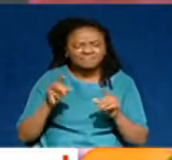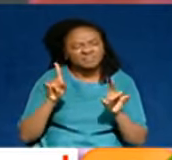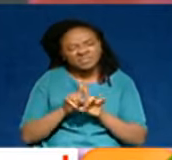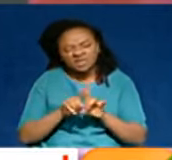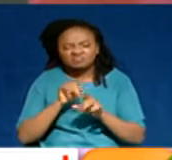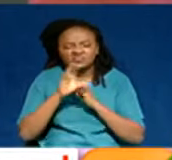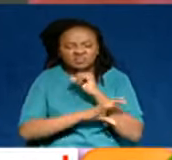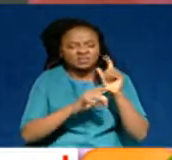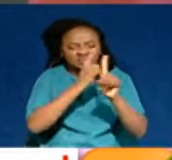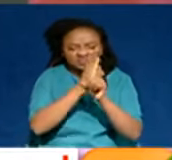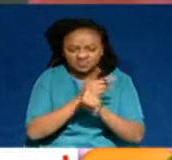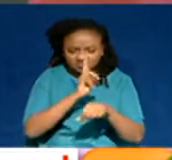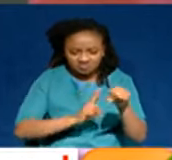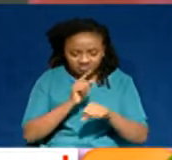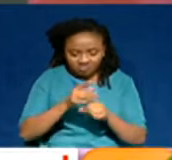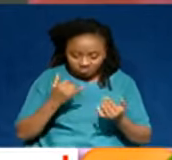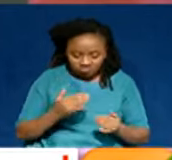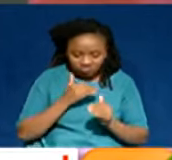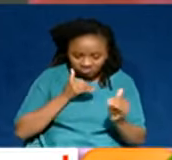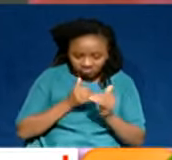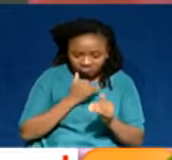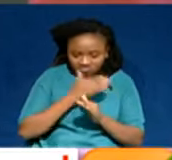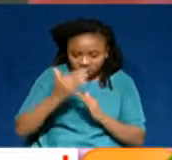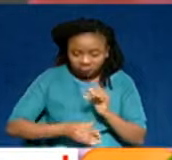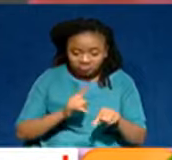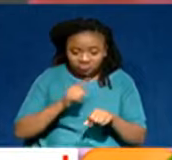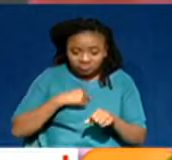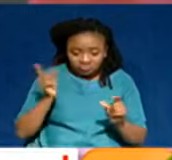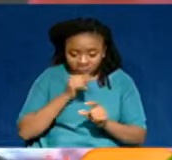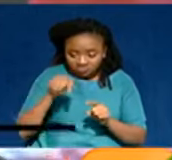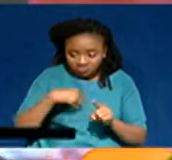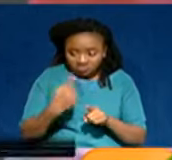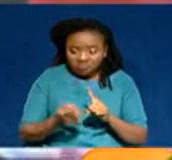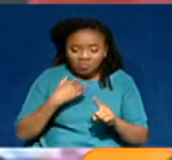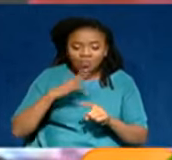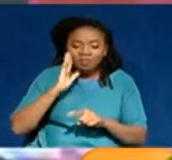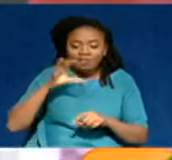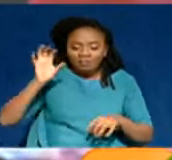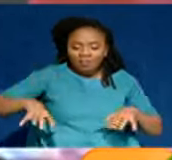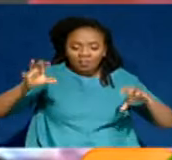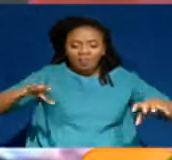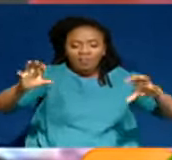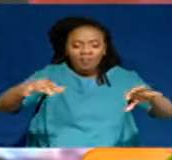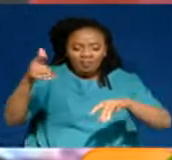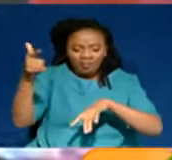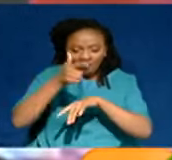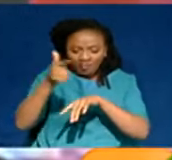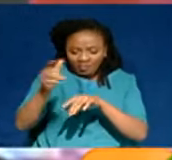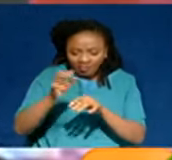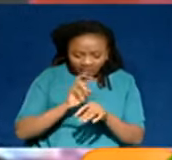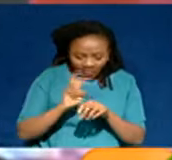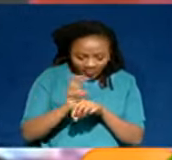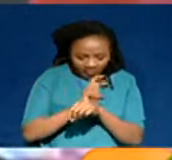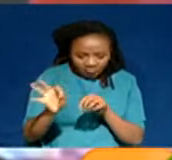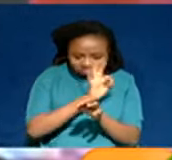are now at the tail end of the procurement process. By the end of this year, we will have set speed cameras in most roads of our country. The speed cameras, how